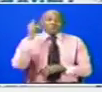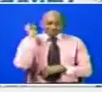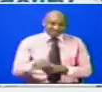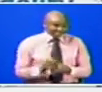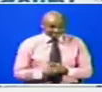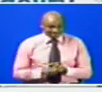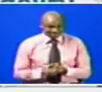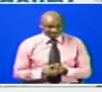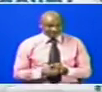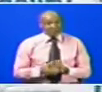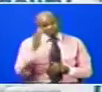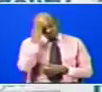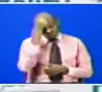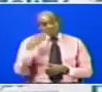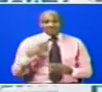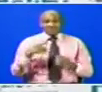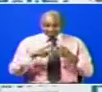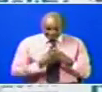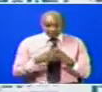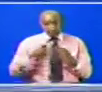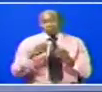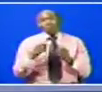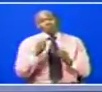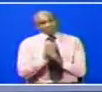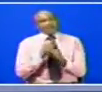So, you know, again, I've got to pick a team.